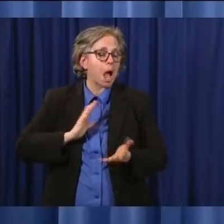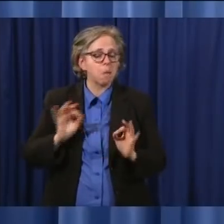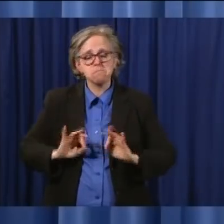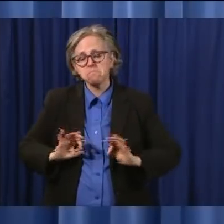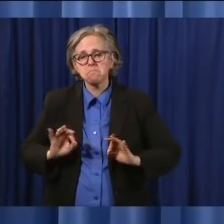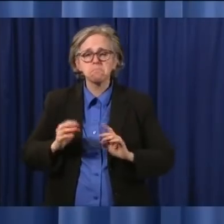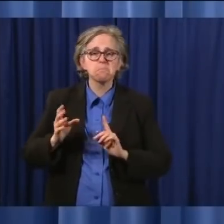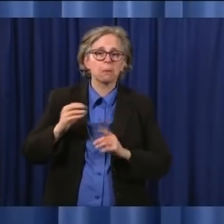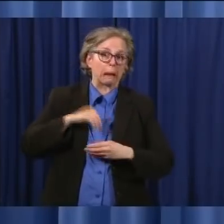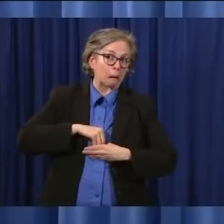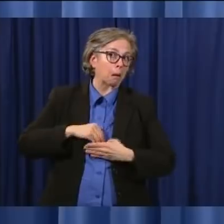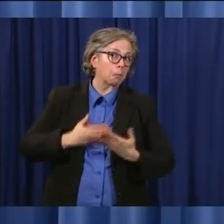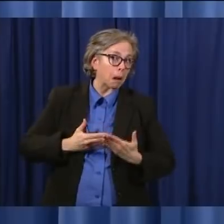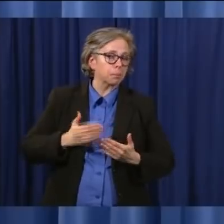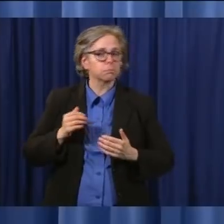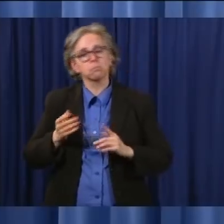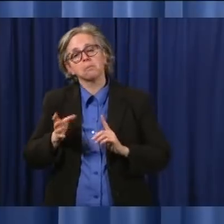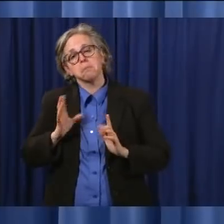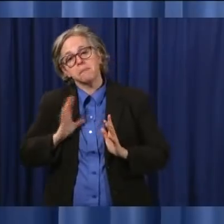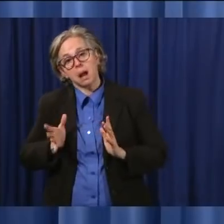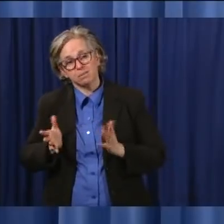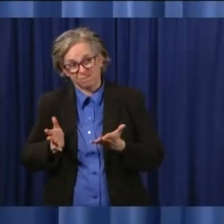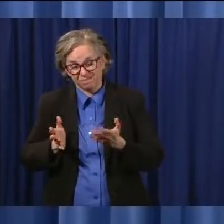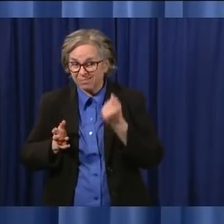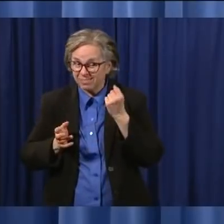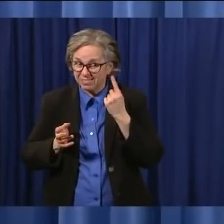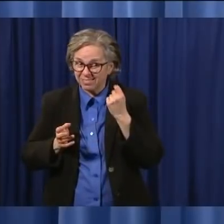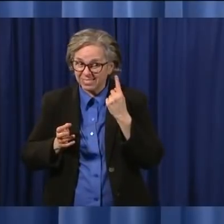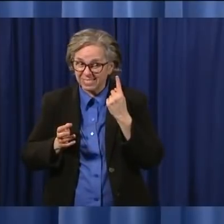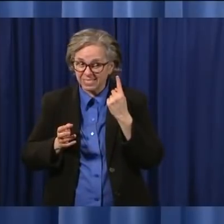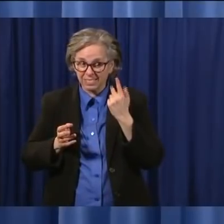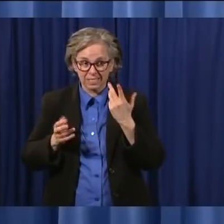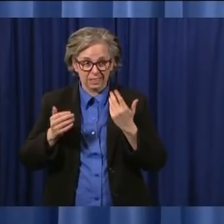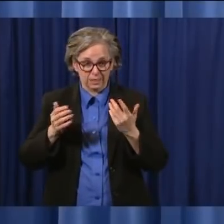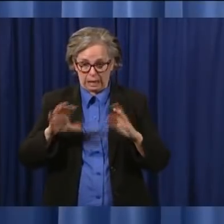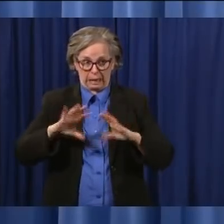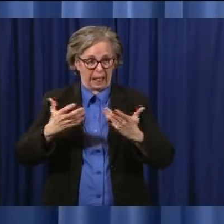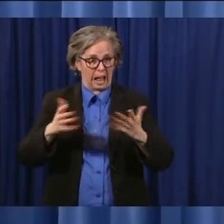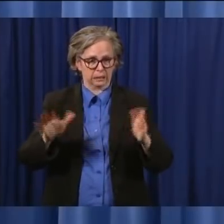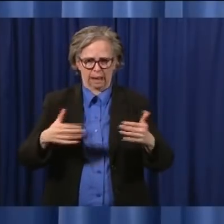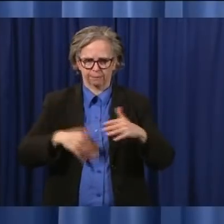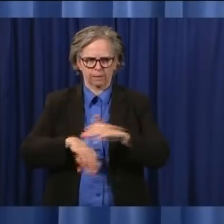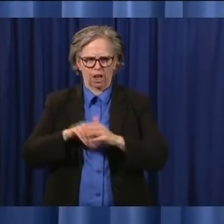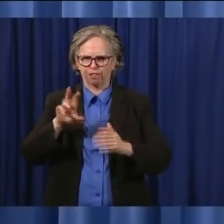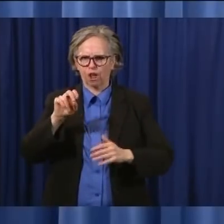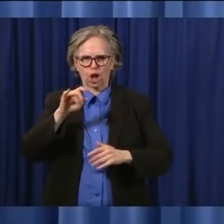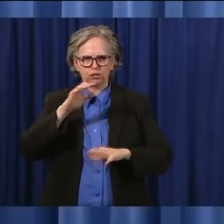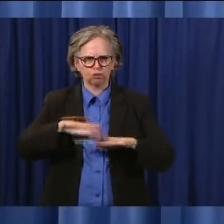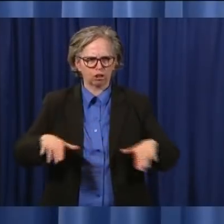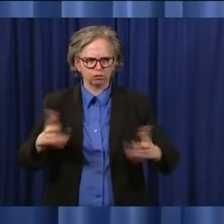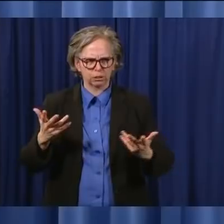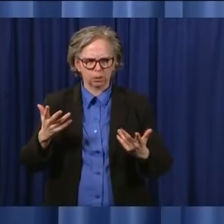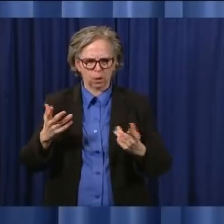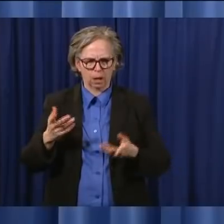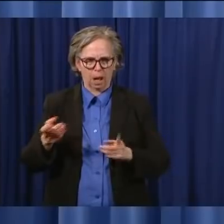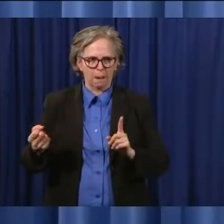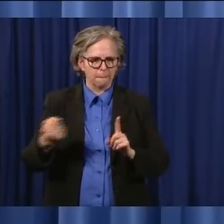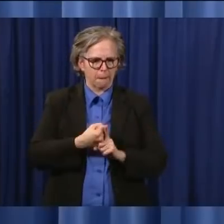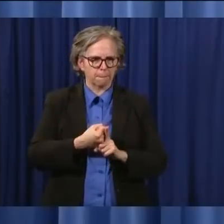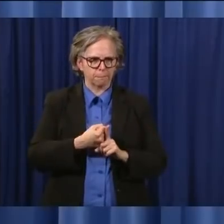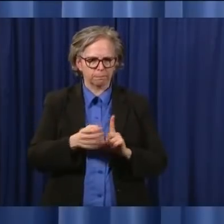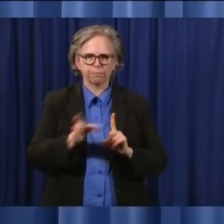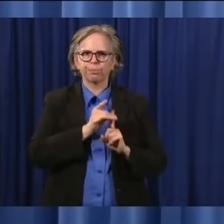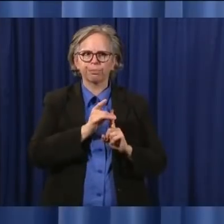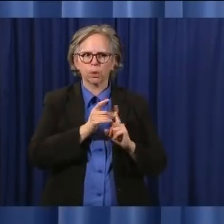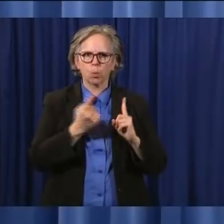impact. But the real concern is you got 30 kids in a class. One kid comes in who has the virus but doesn't even